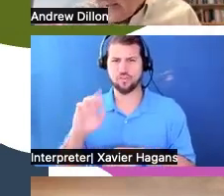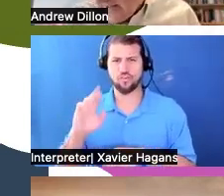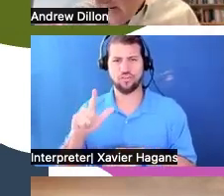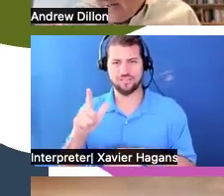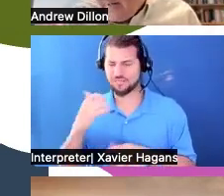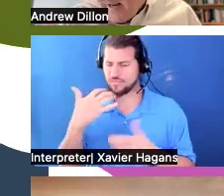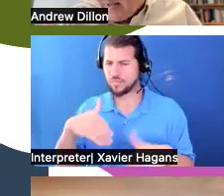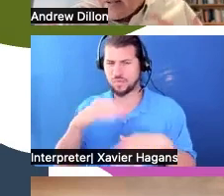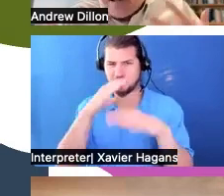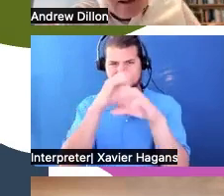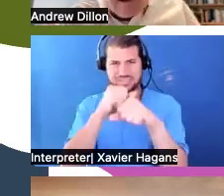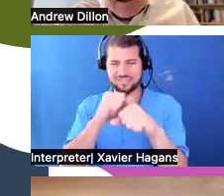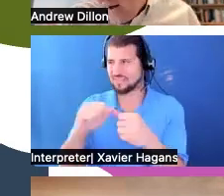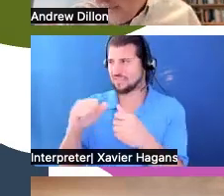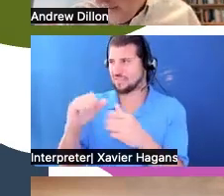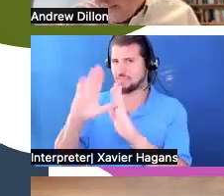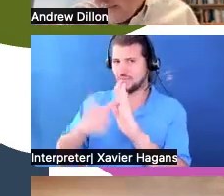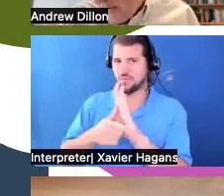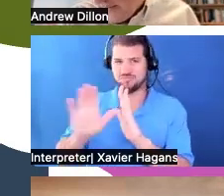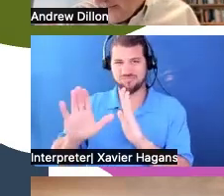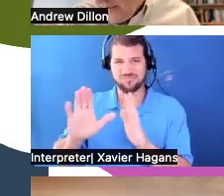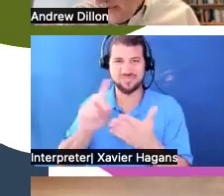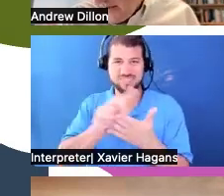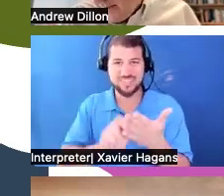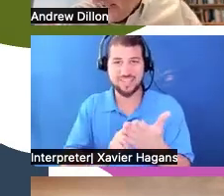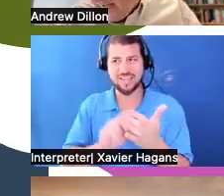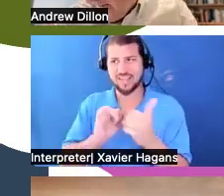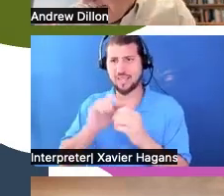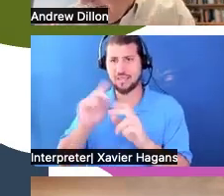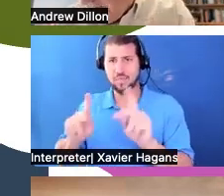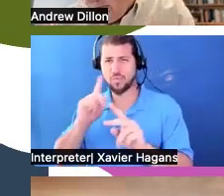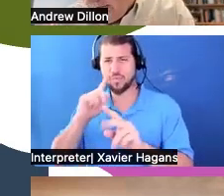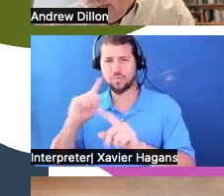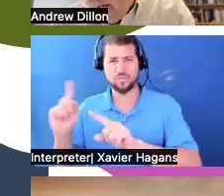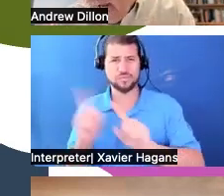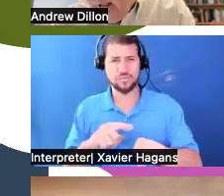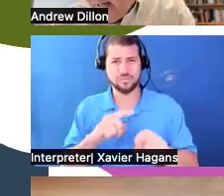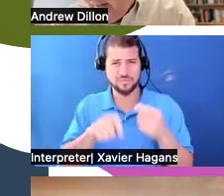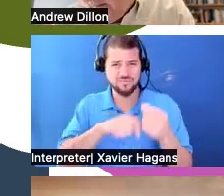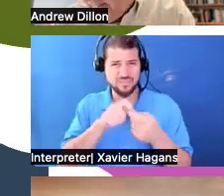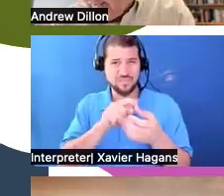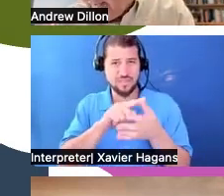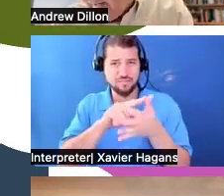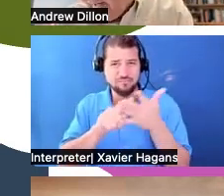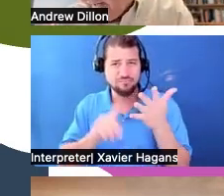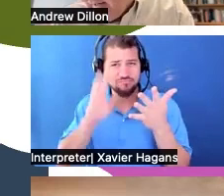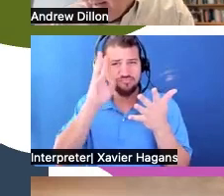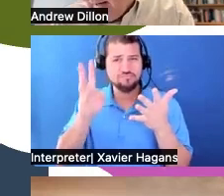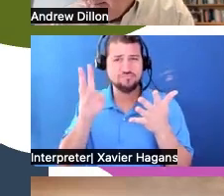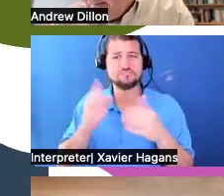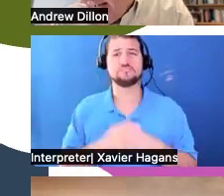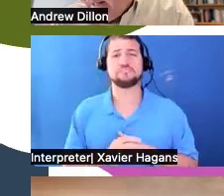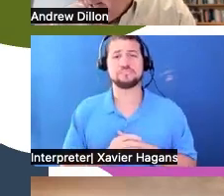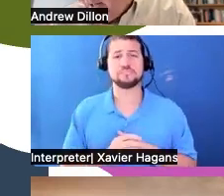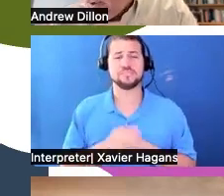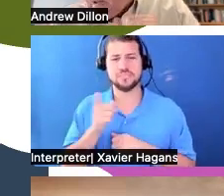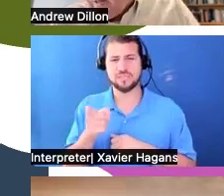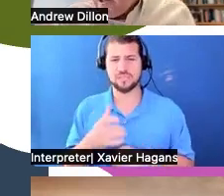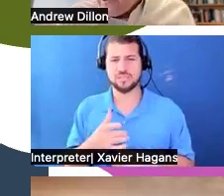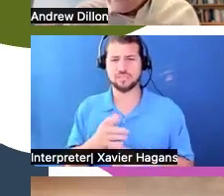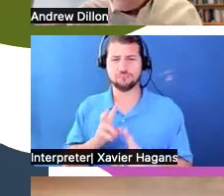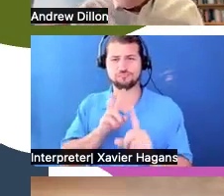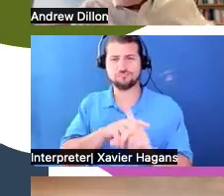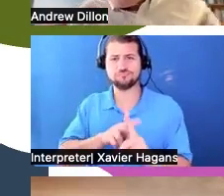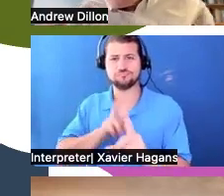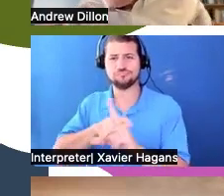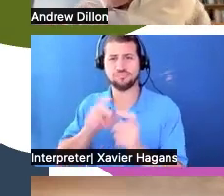in design and studying how people respond to particular innovations. And he implements many teaching and